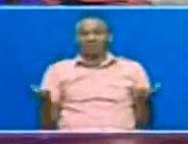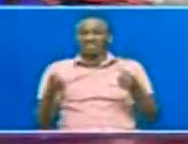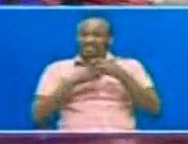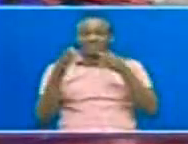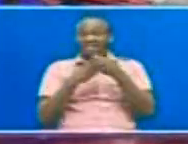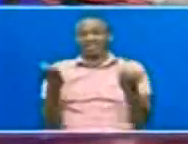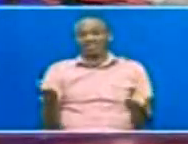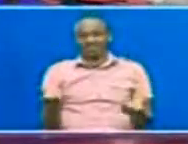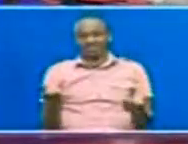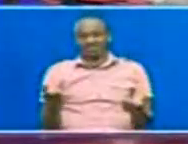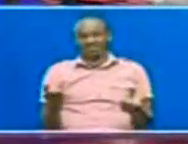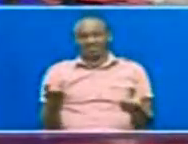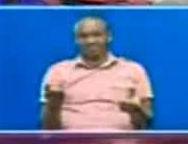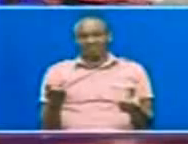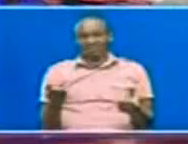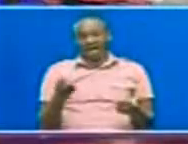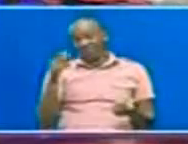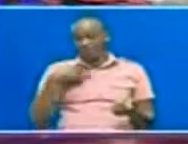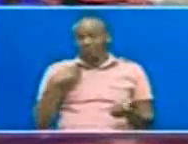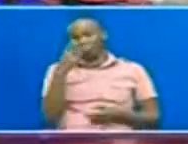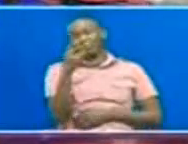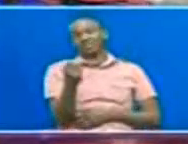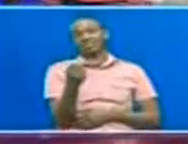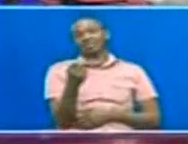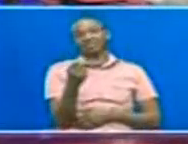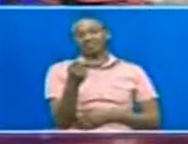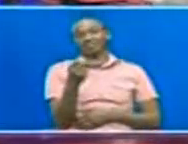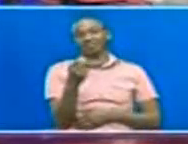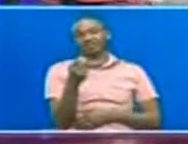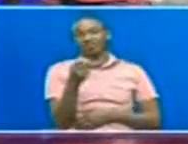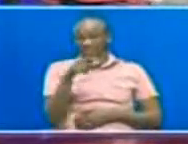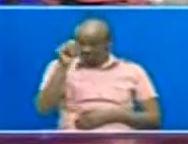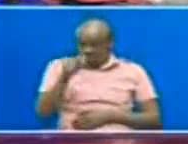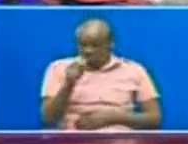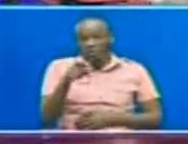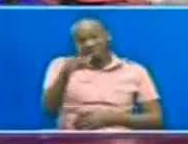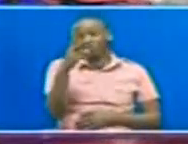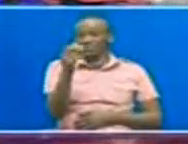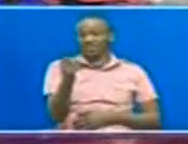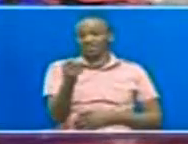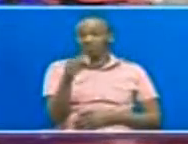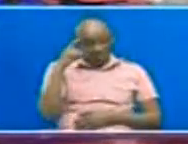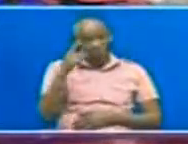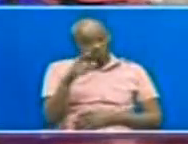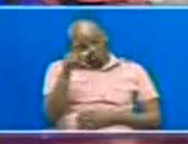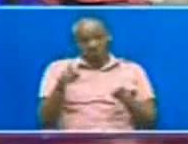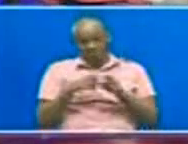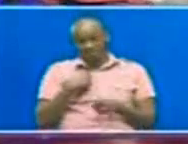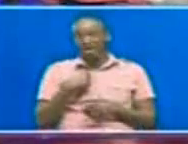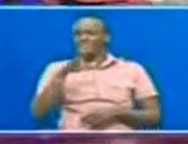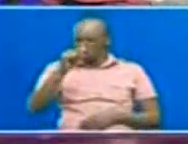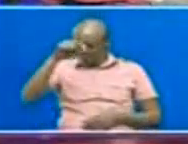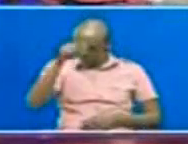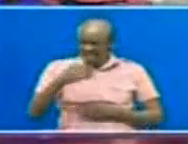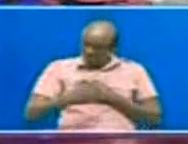79, and you are only 20, will you reach it at my age? They say we cannot reach. No. So please, from